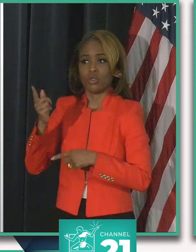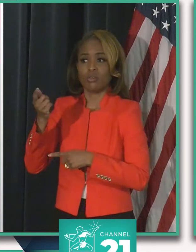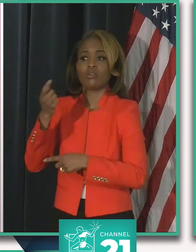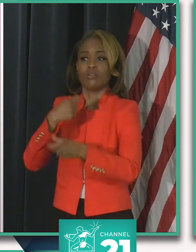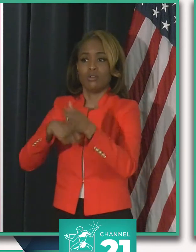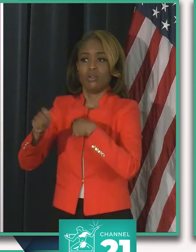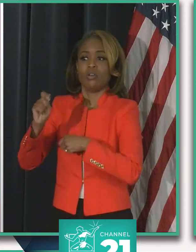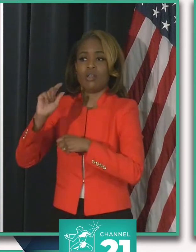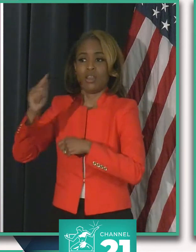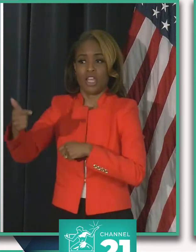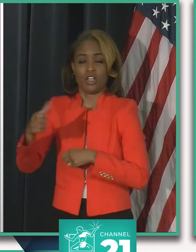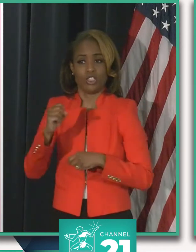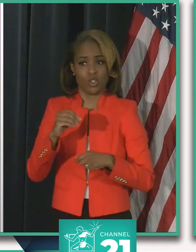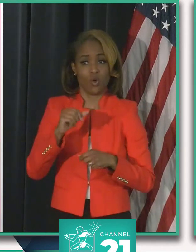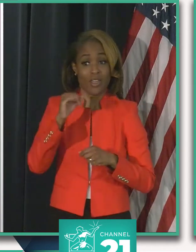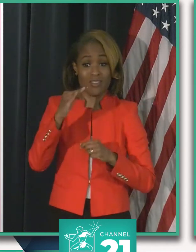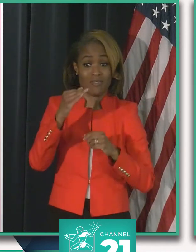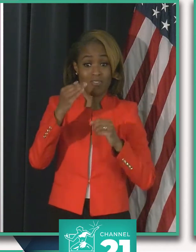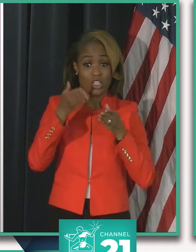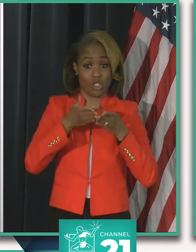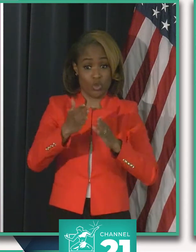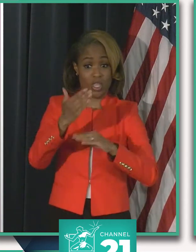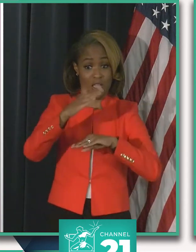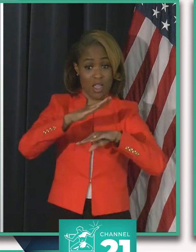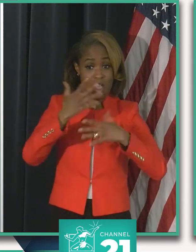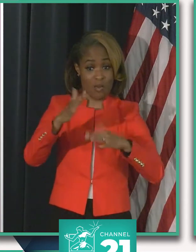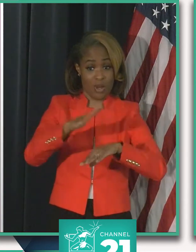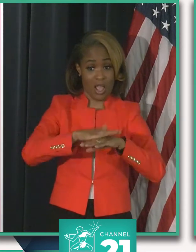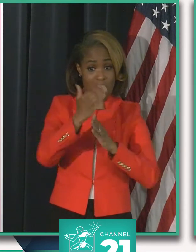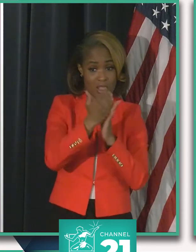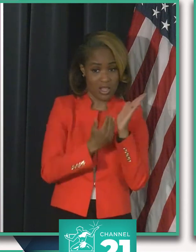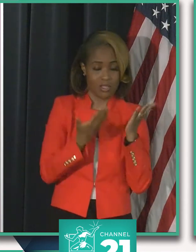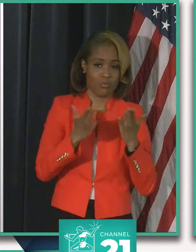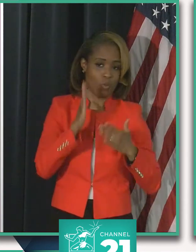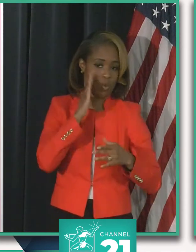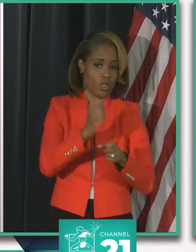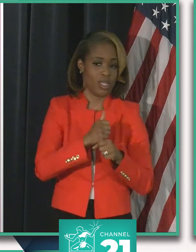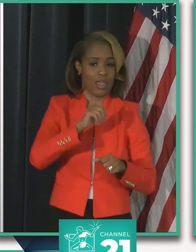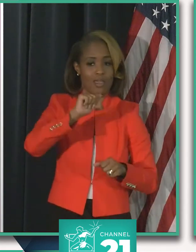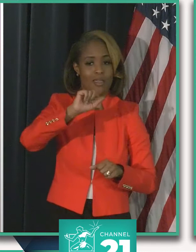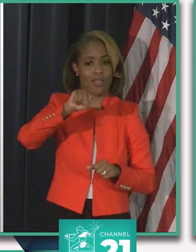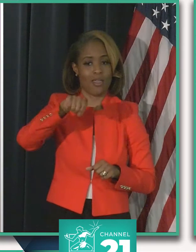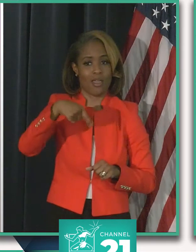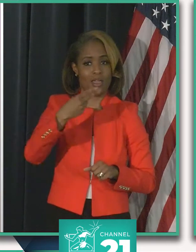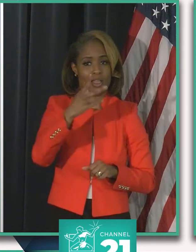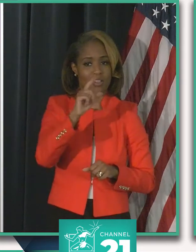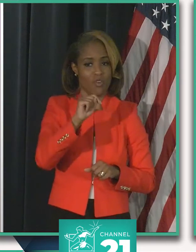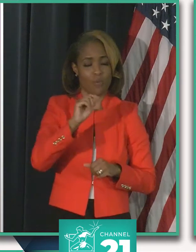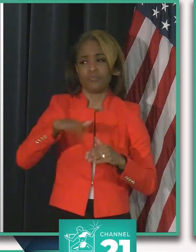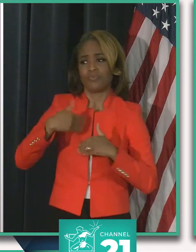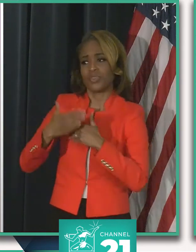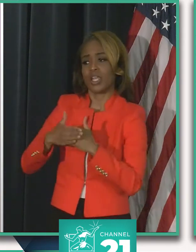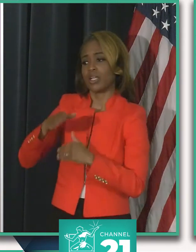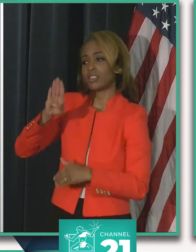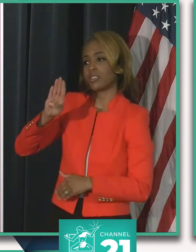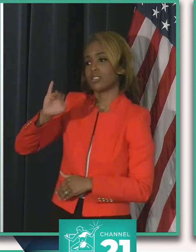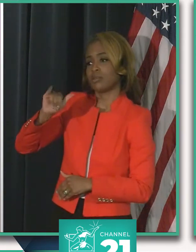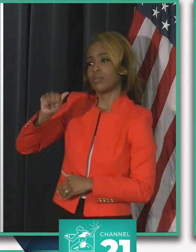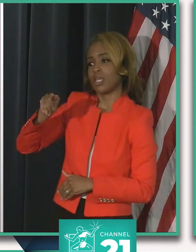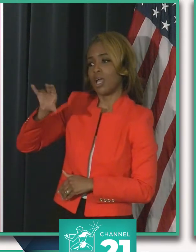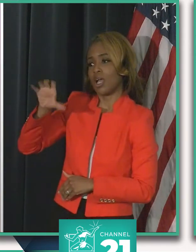that asphalt is what you're going to get. Okay, who's next? Next is Bianca. Hey, Bianca, you're up.